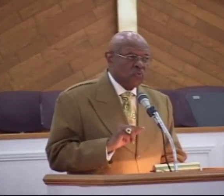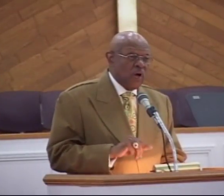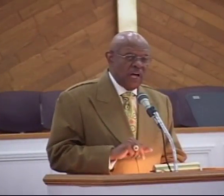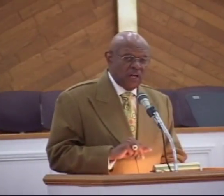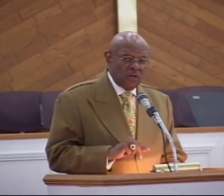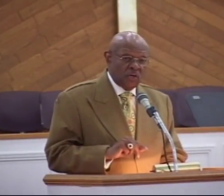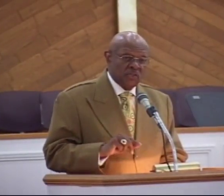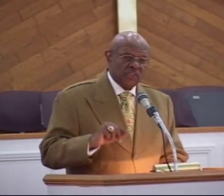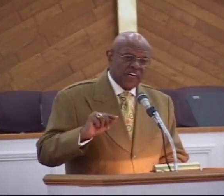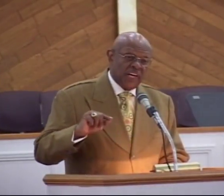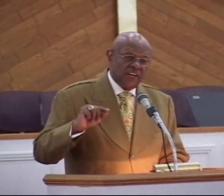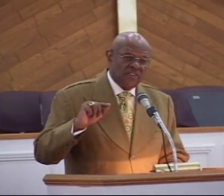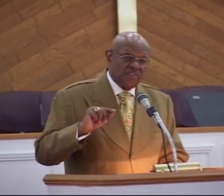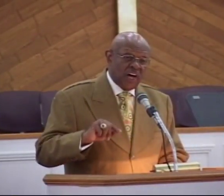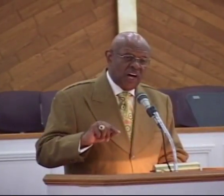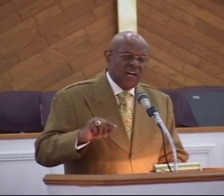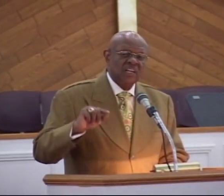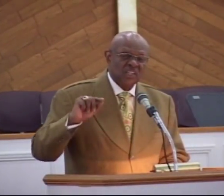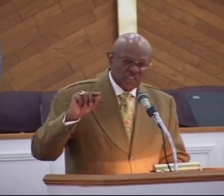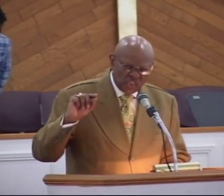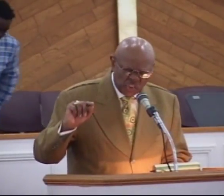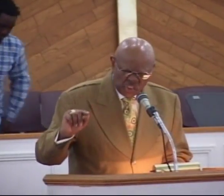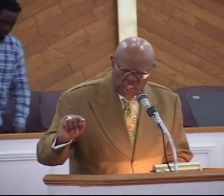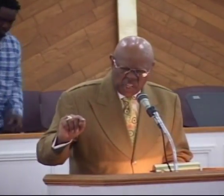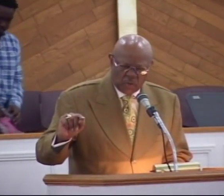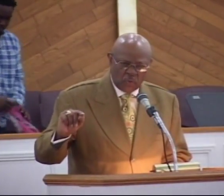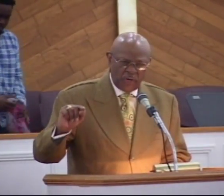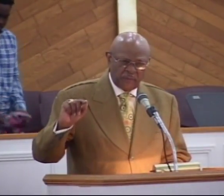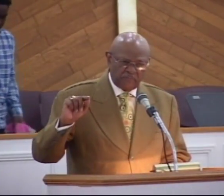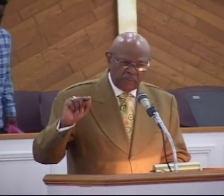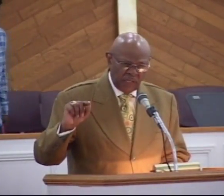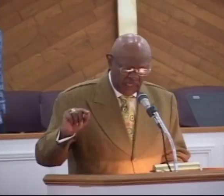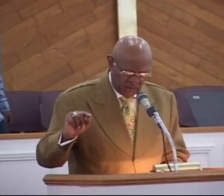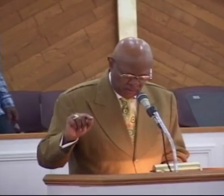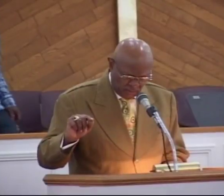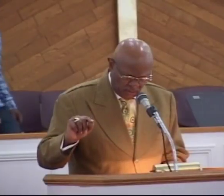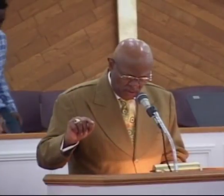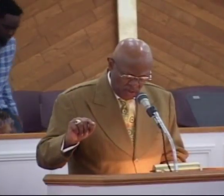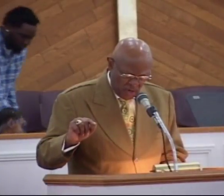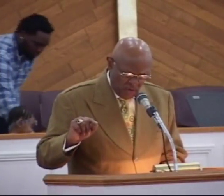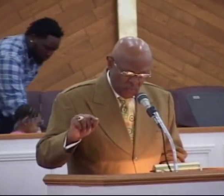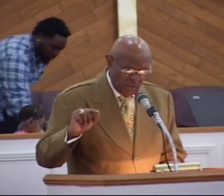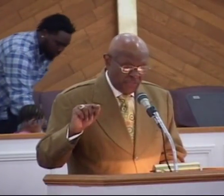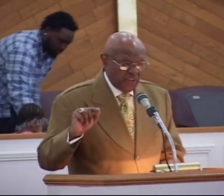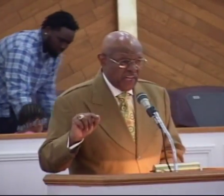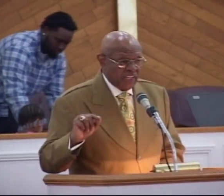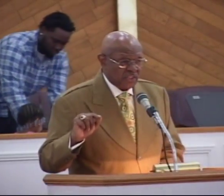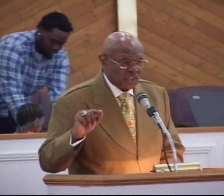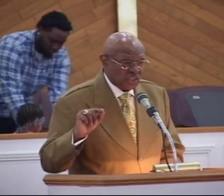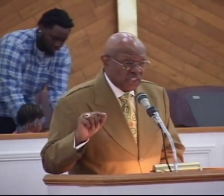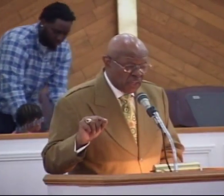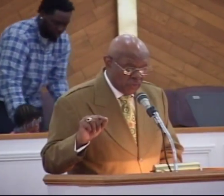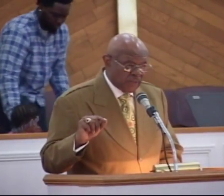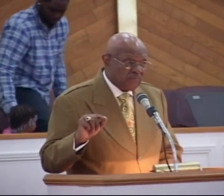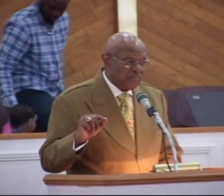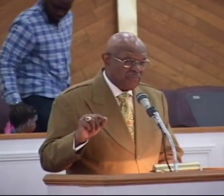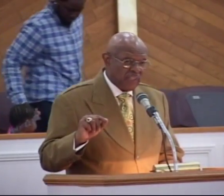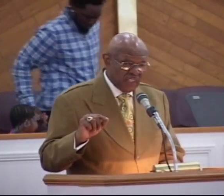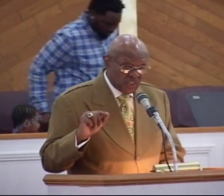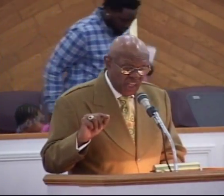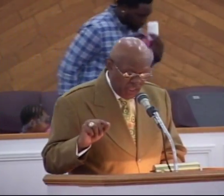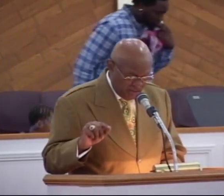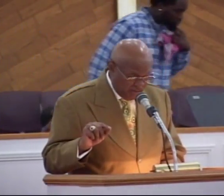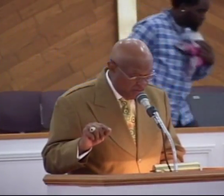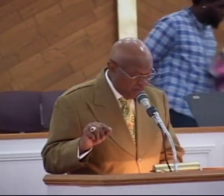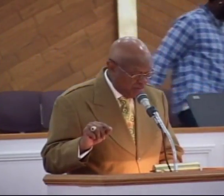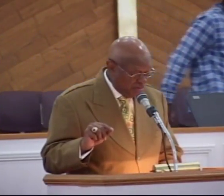that dwells in the secret place. When a thing is a secret,